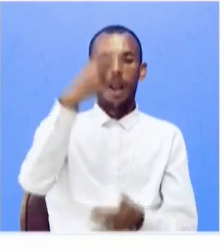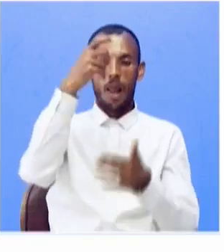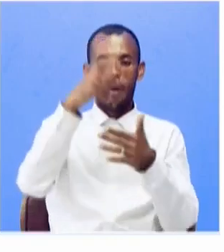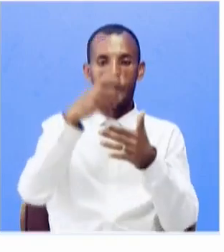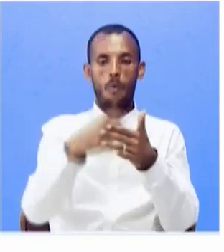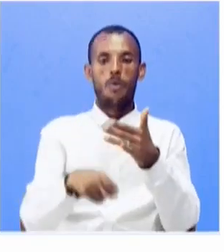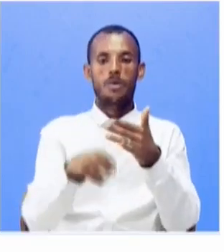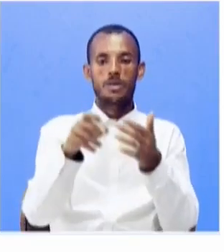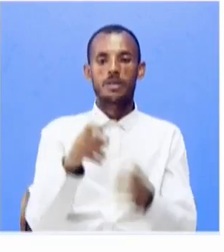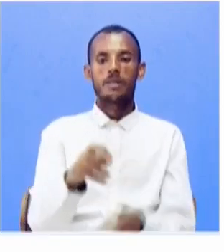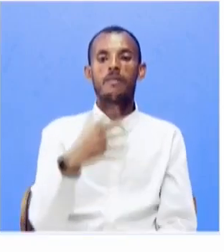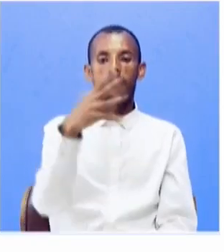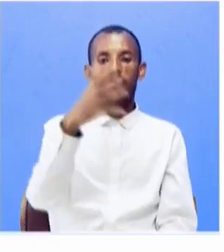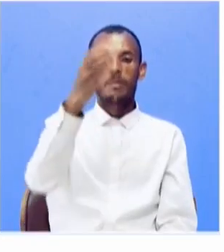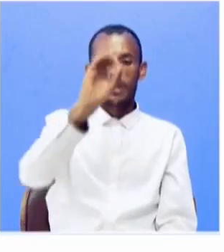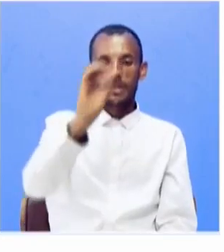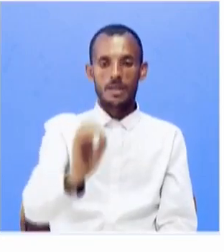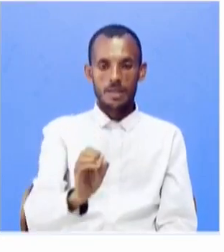15%